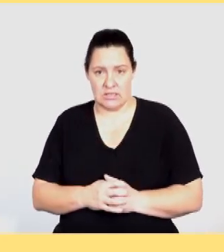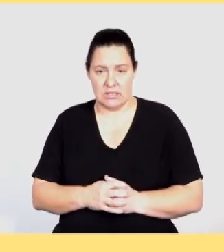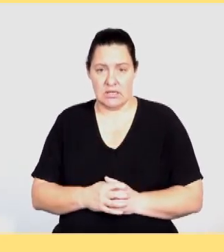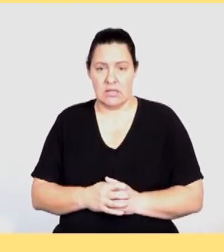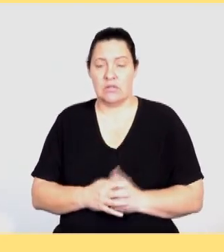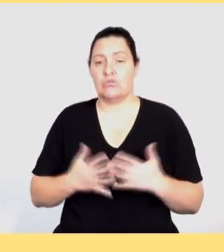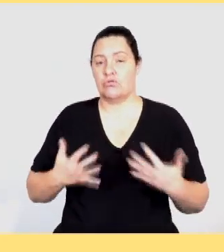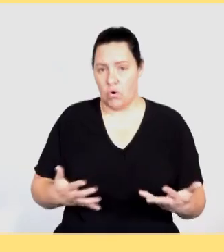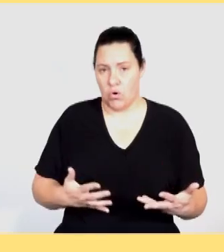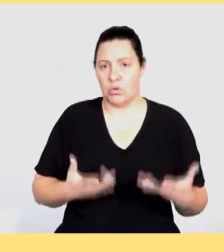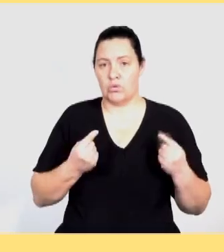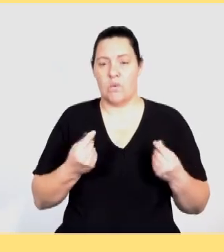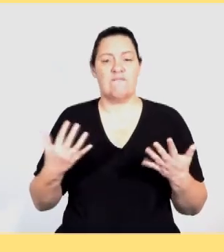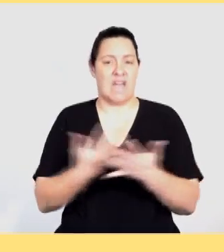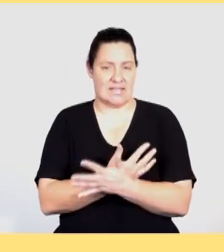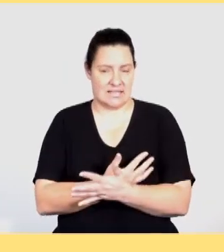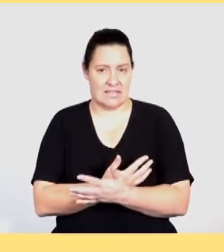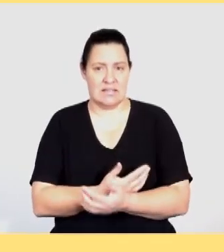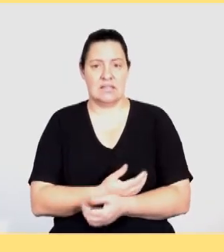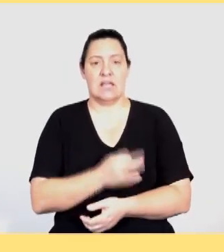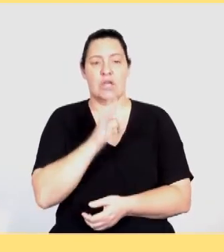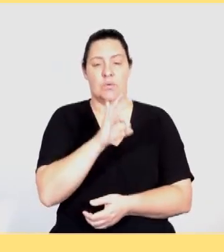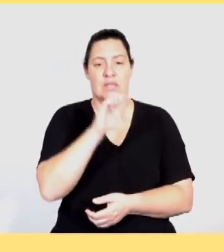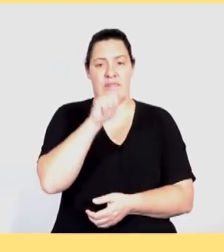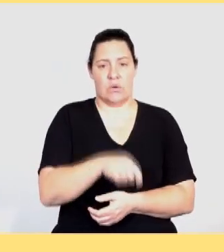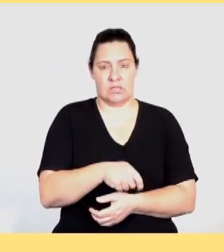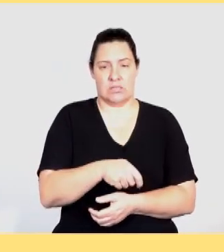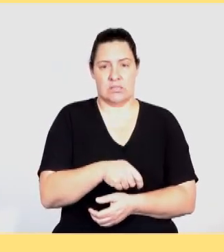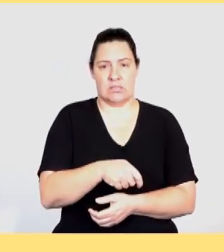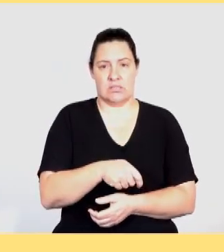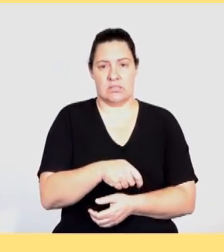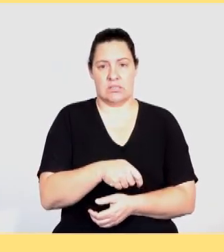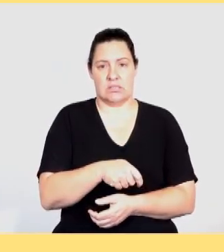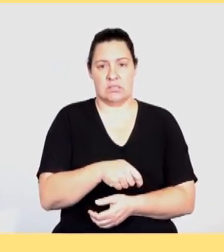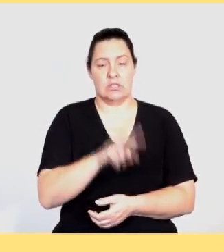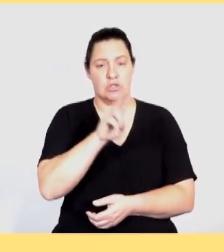3,200. And then, so we're just going to do the quickest method,